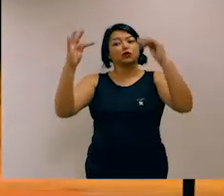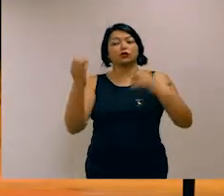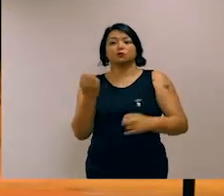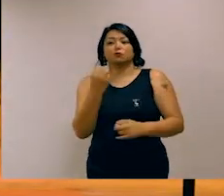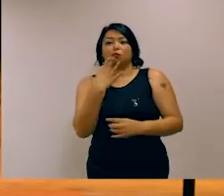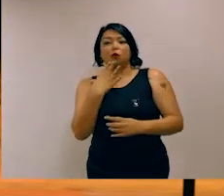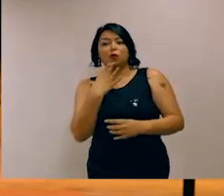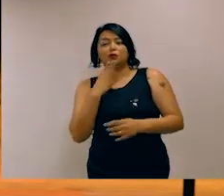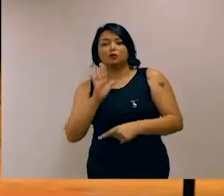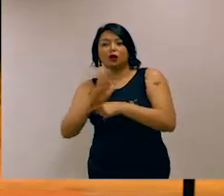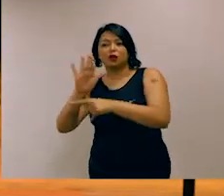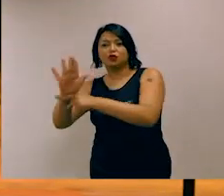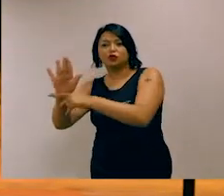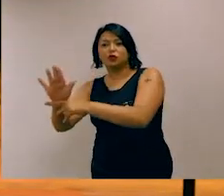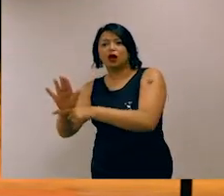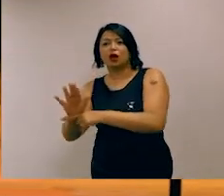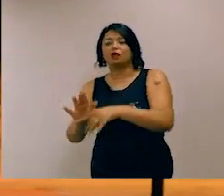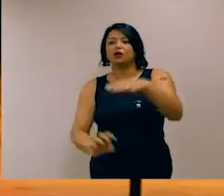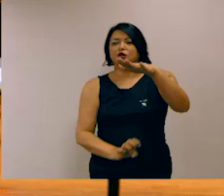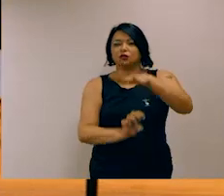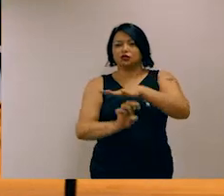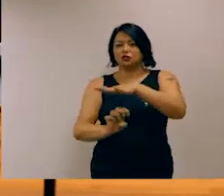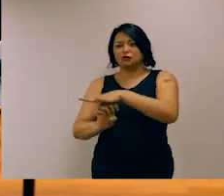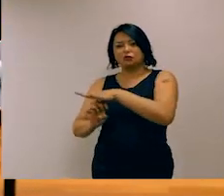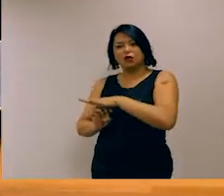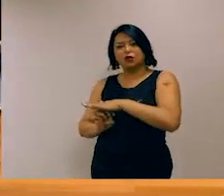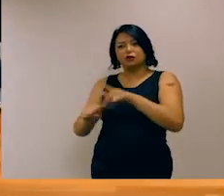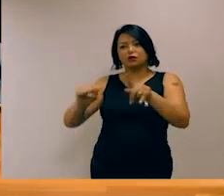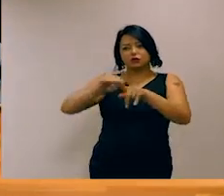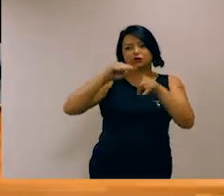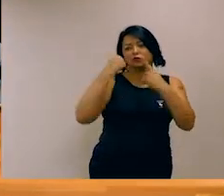technology to help our institutions.